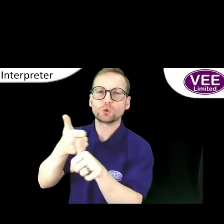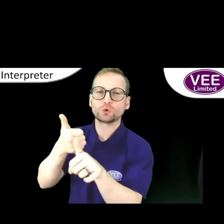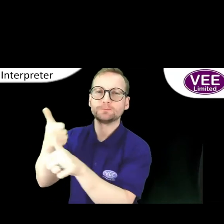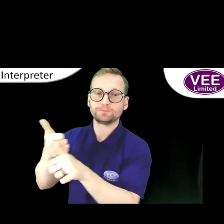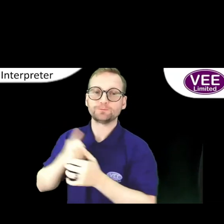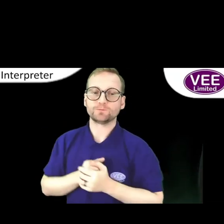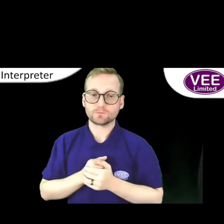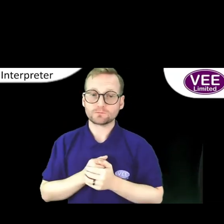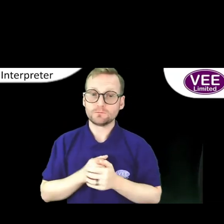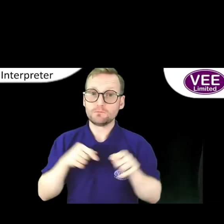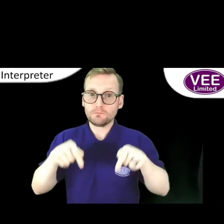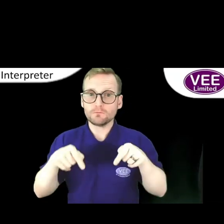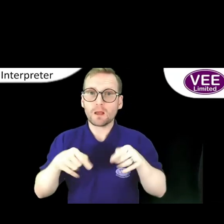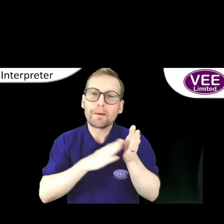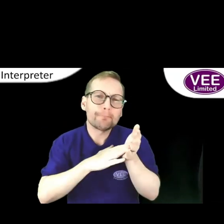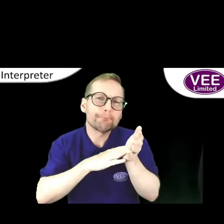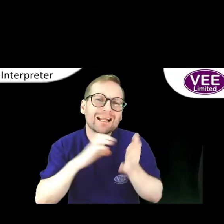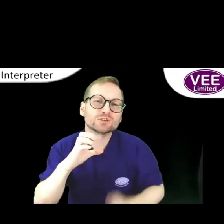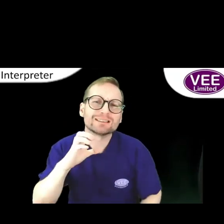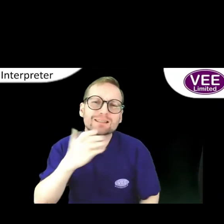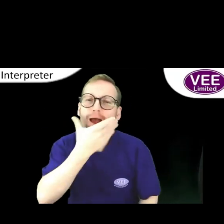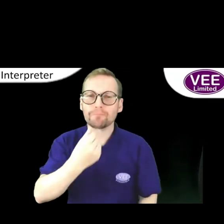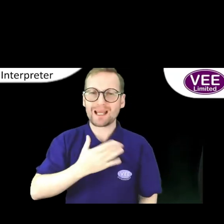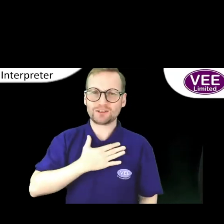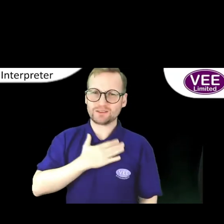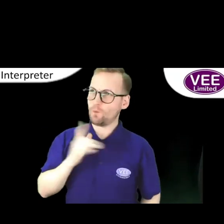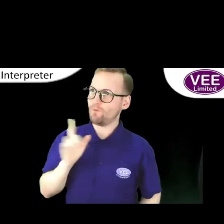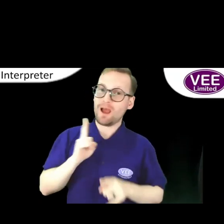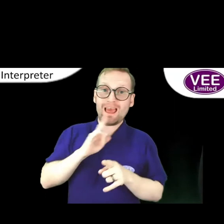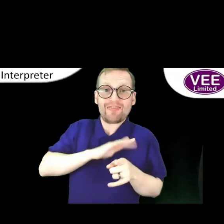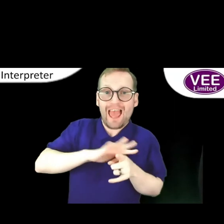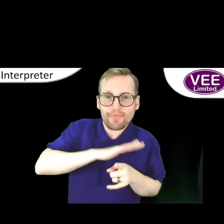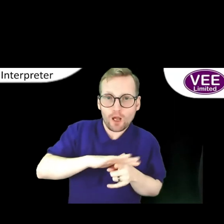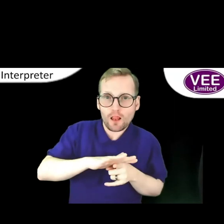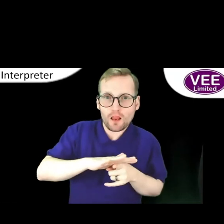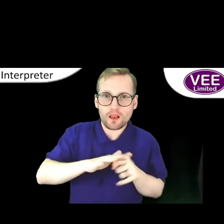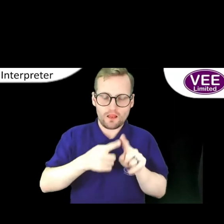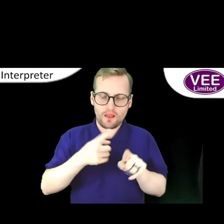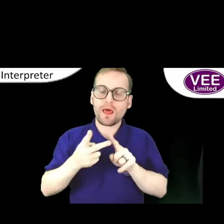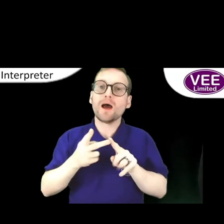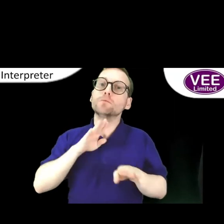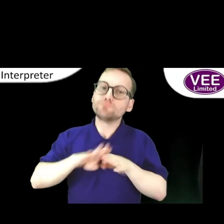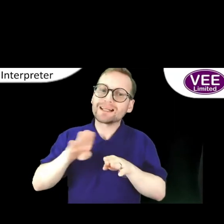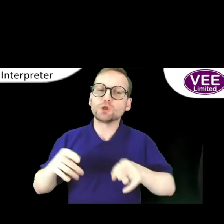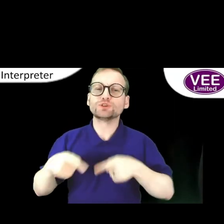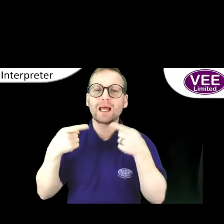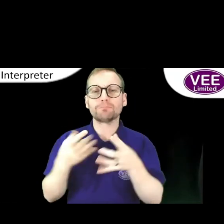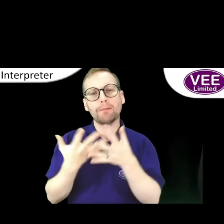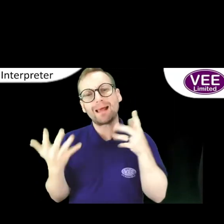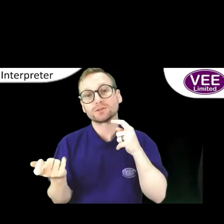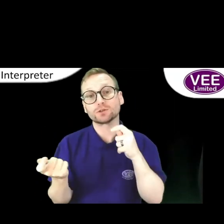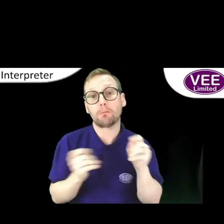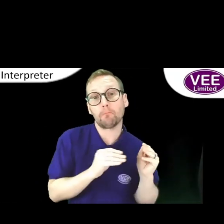This display in Manchester will touch on the ethical and practical challenges presented by mass movements of